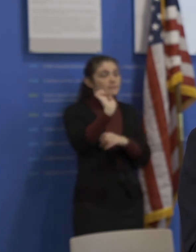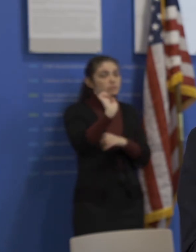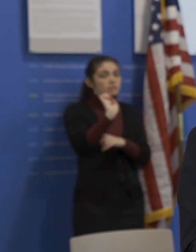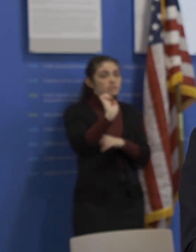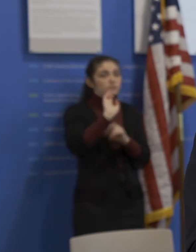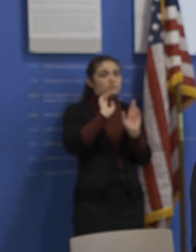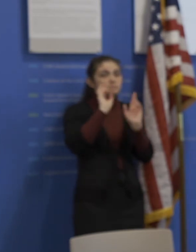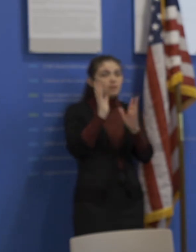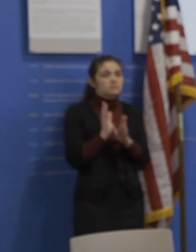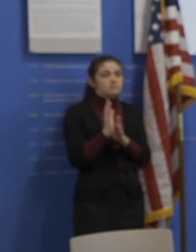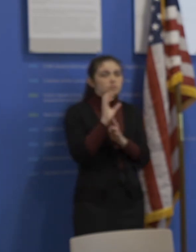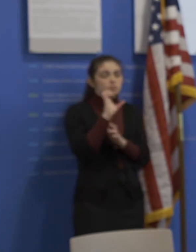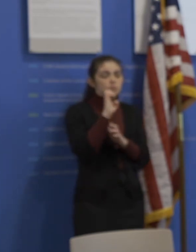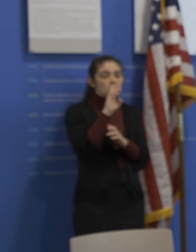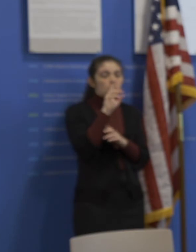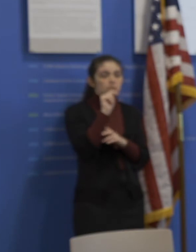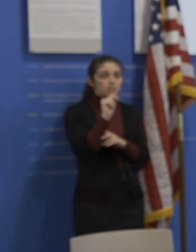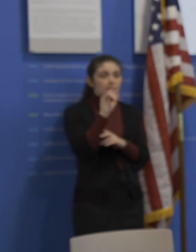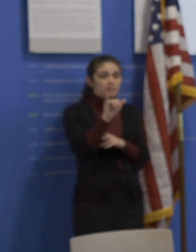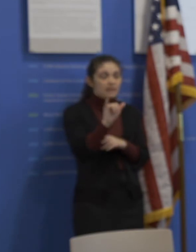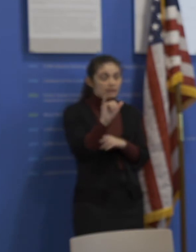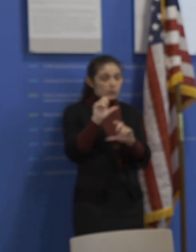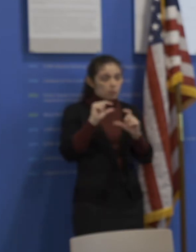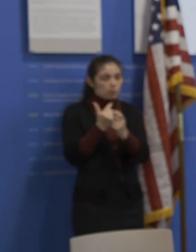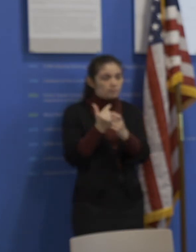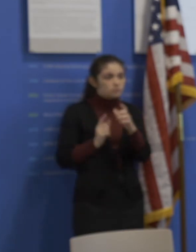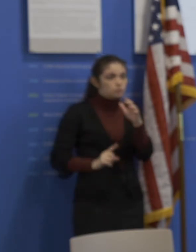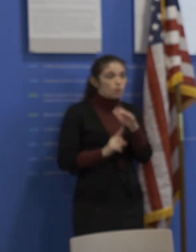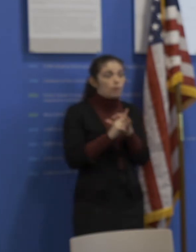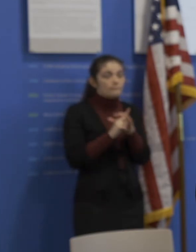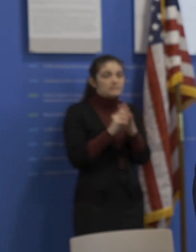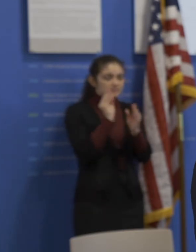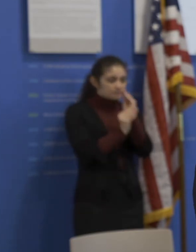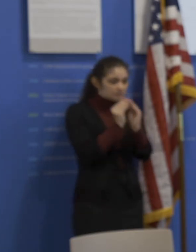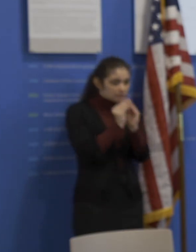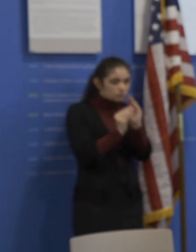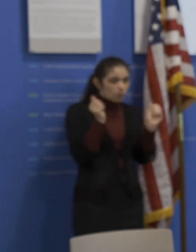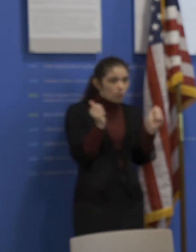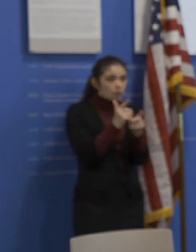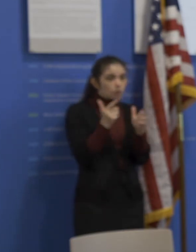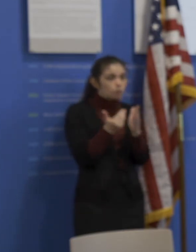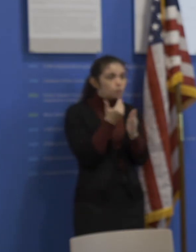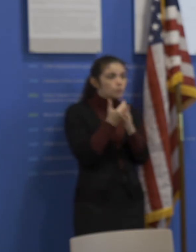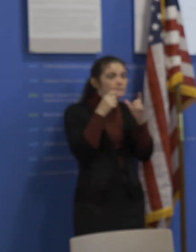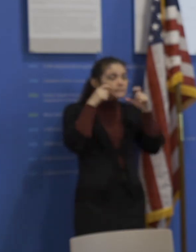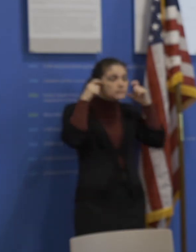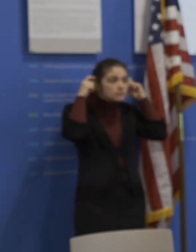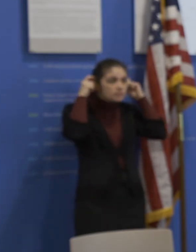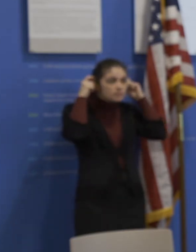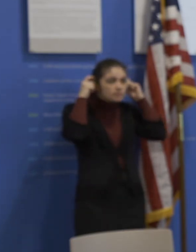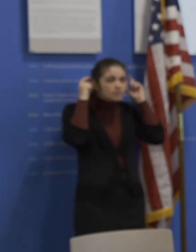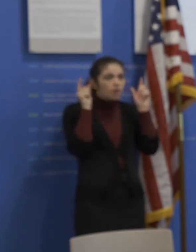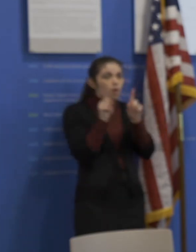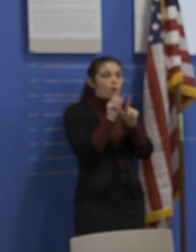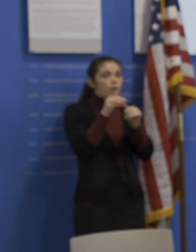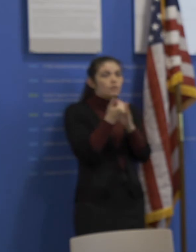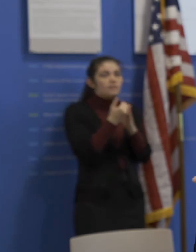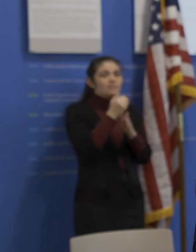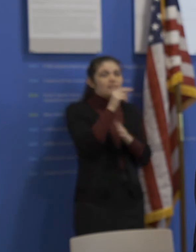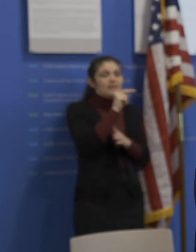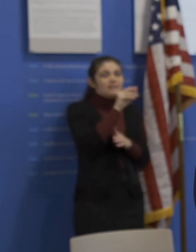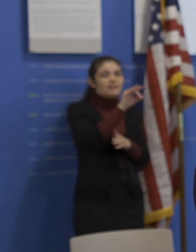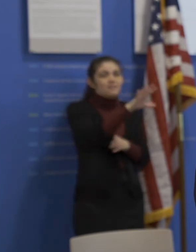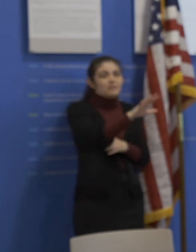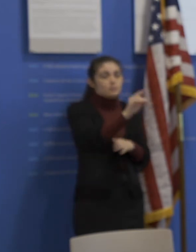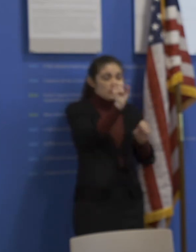team, which is a CERT. And that CERT team came in and helped to put new straps on these N95s, which then became